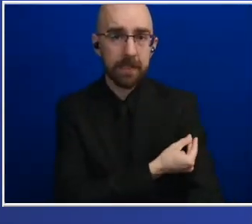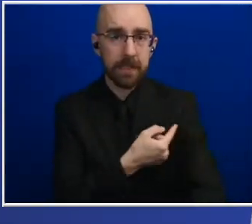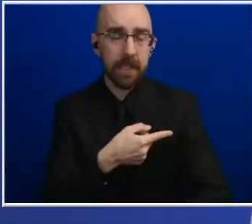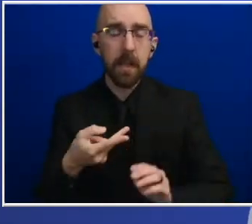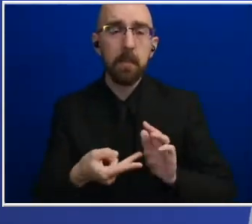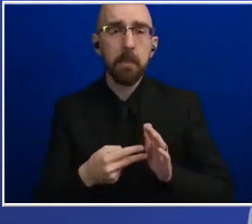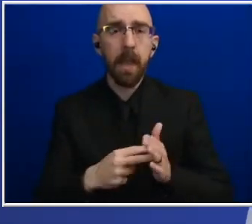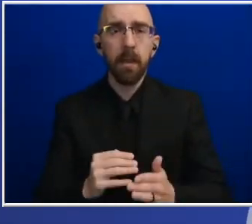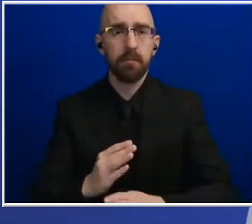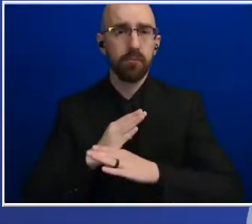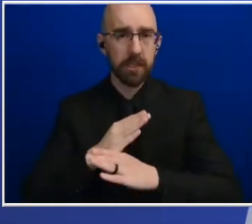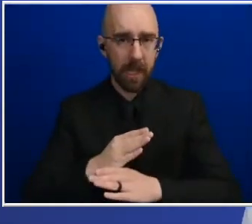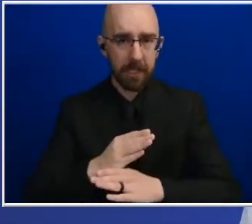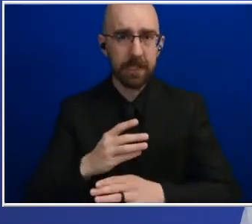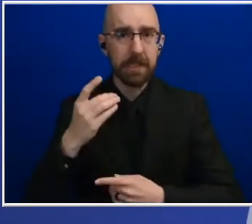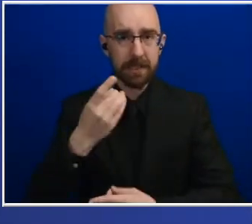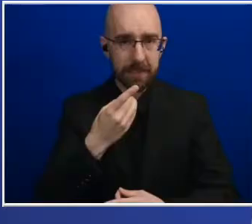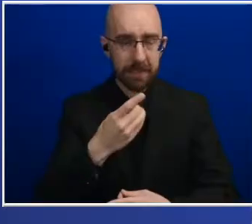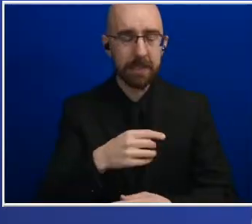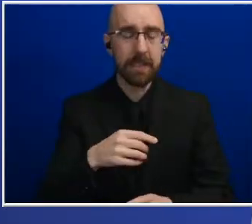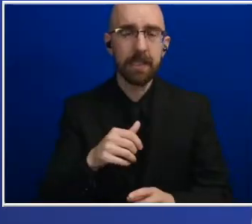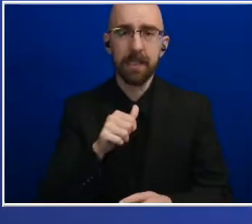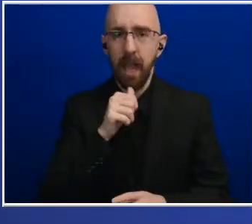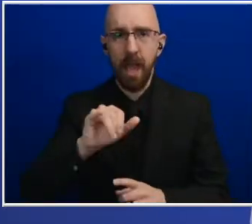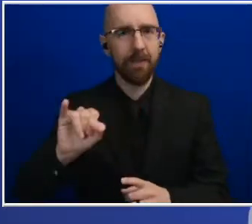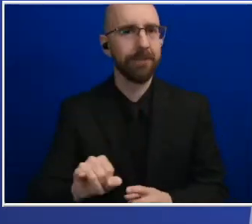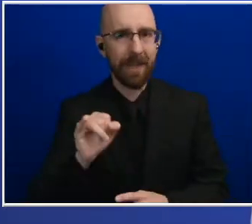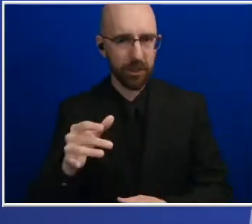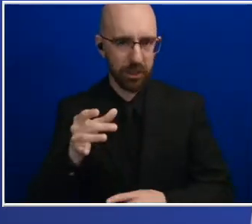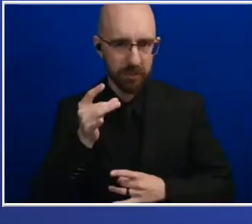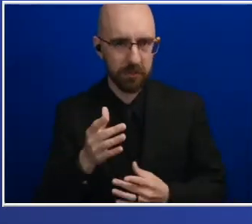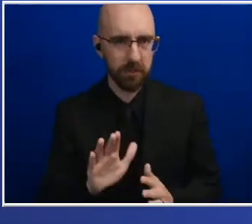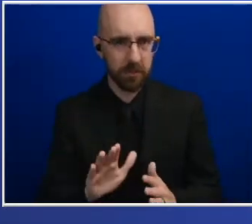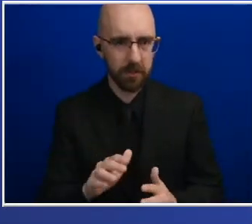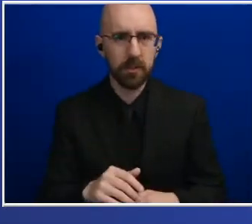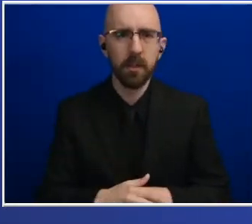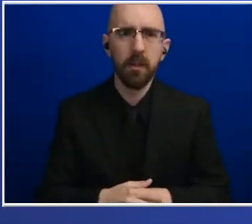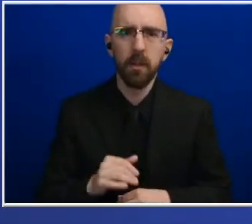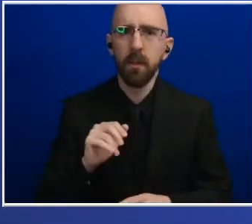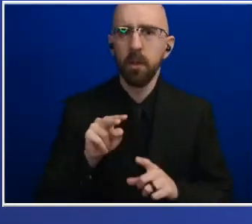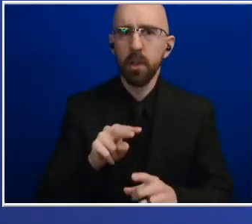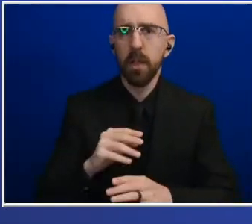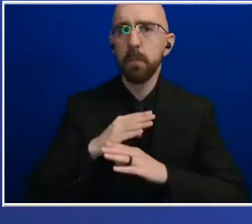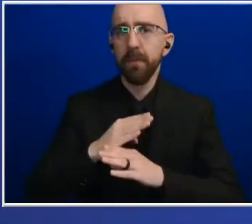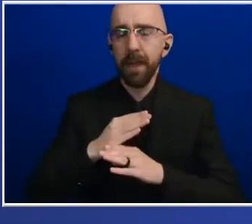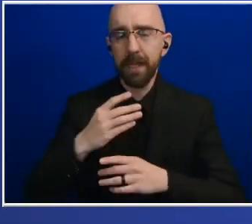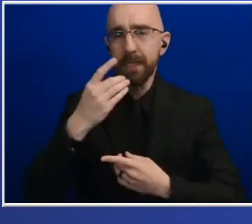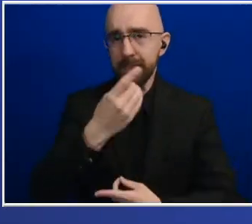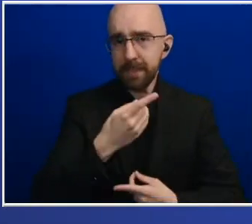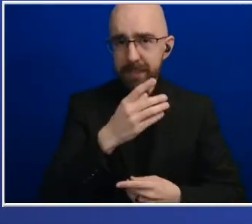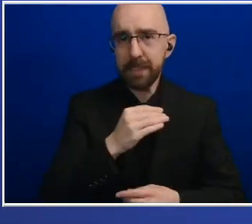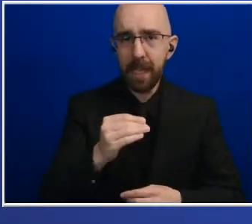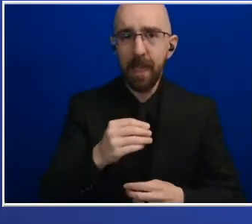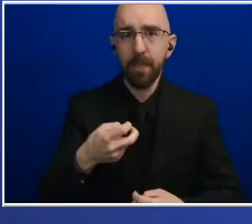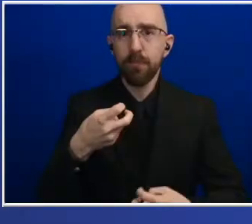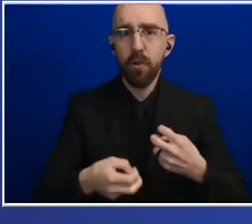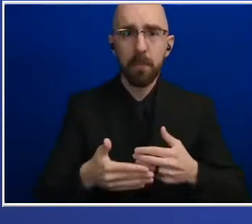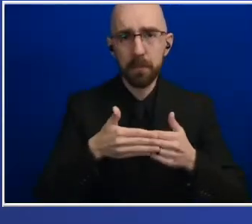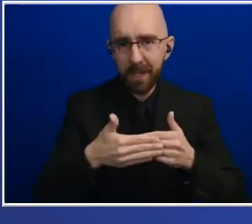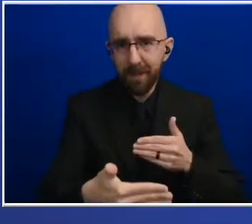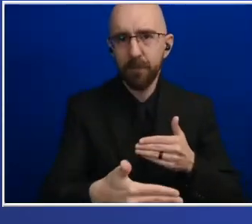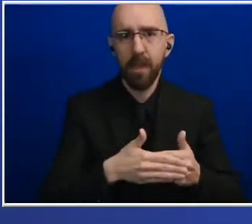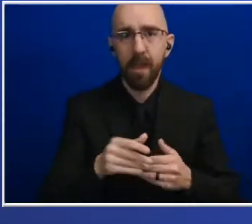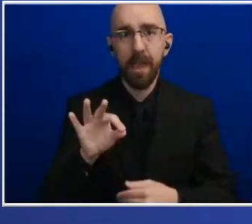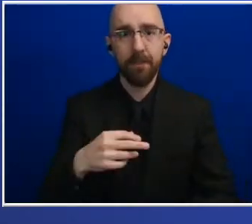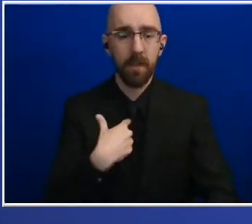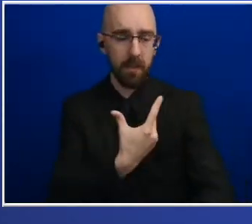disease, not necessarily infection. So we are looking at preventing disease and its complications. If you've had 2 doses of the